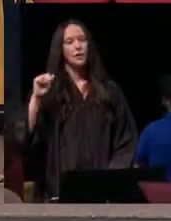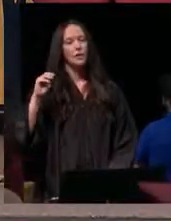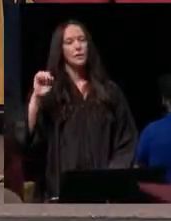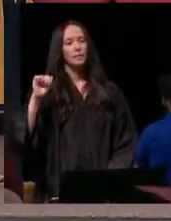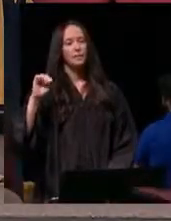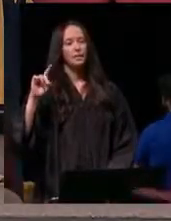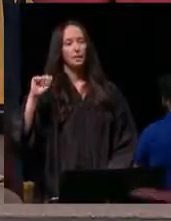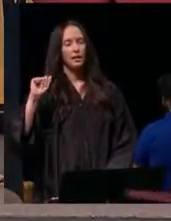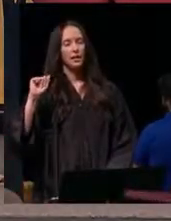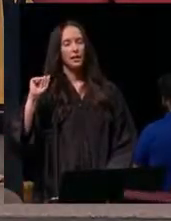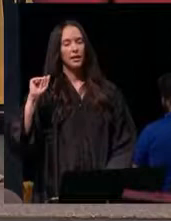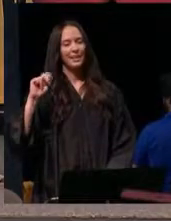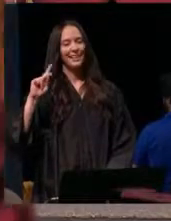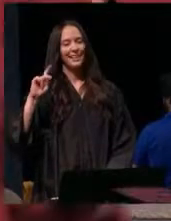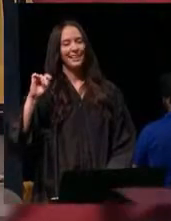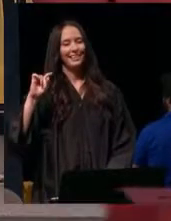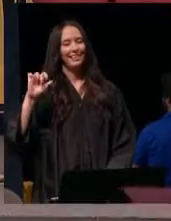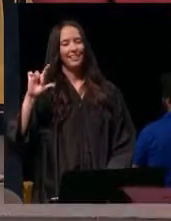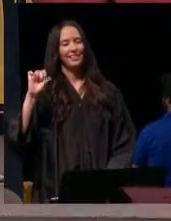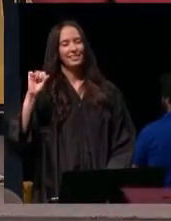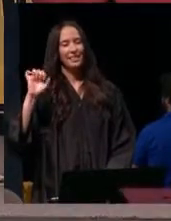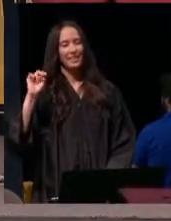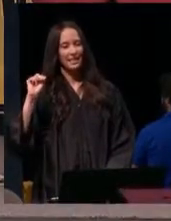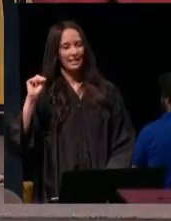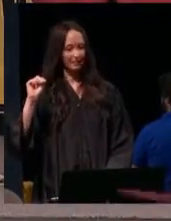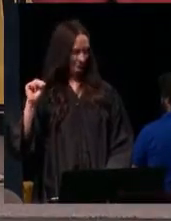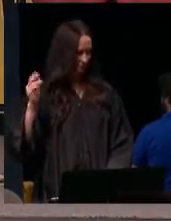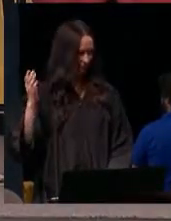Amanda Kittleson.